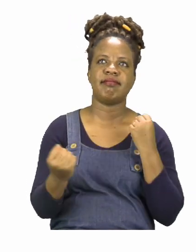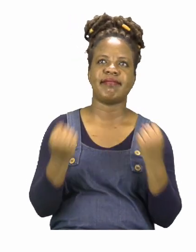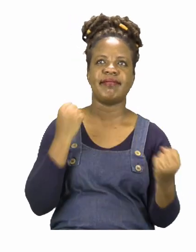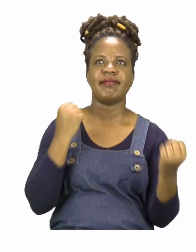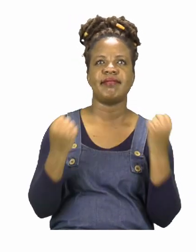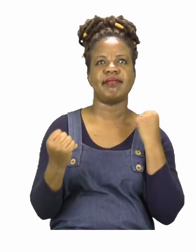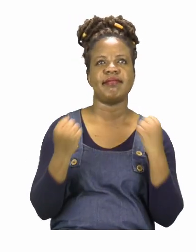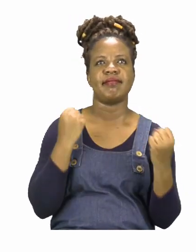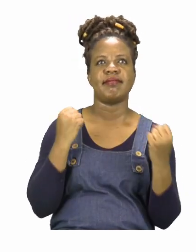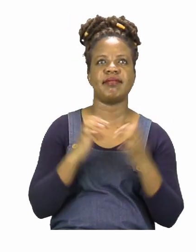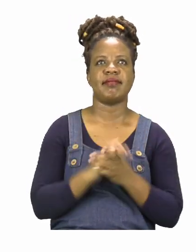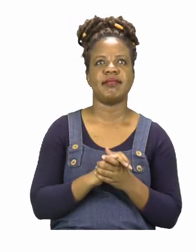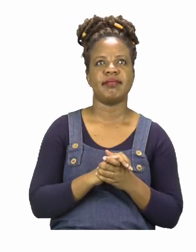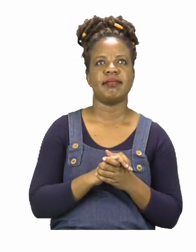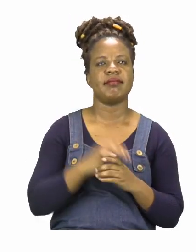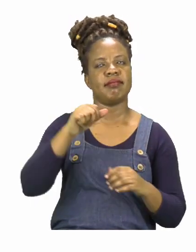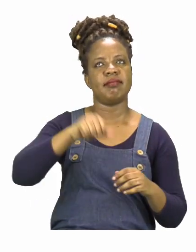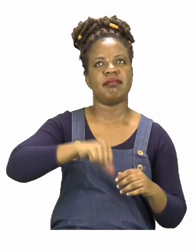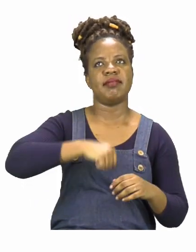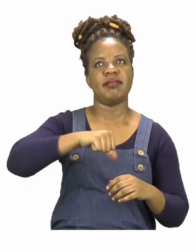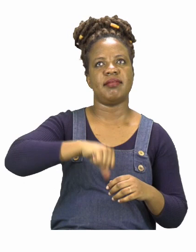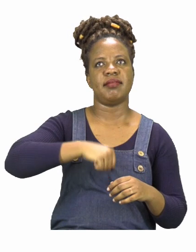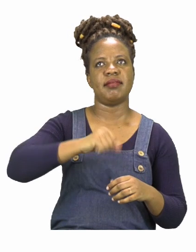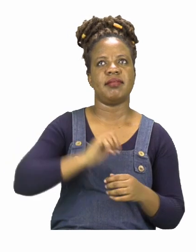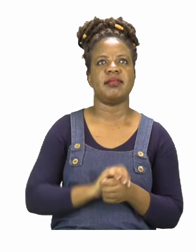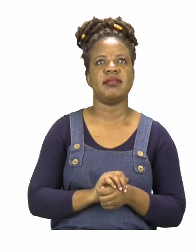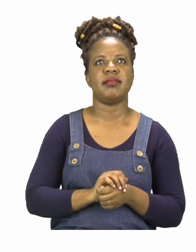exercises, sick,